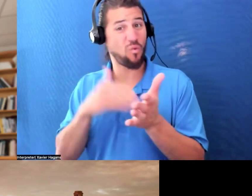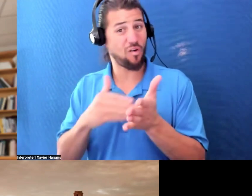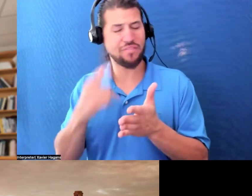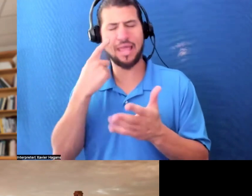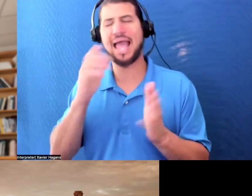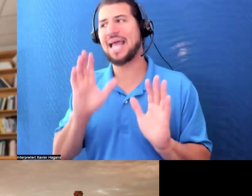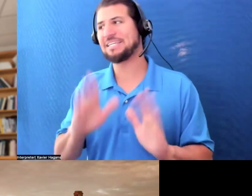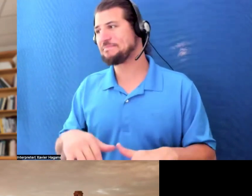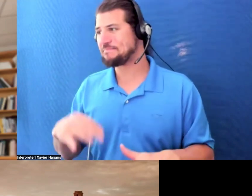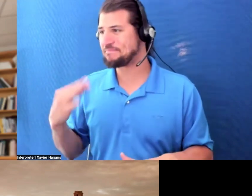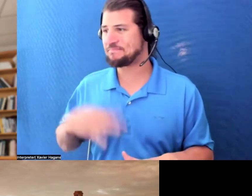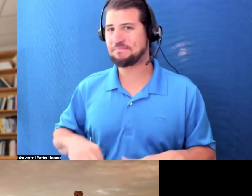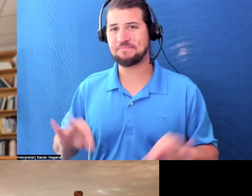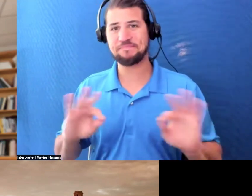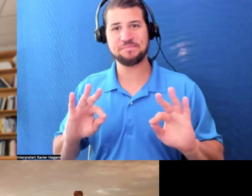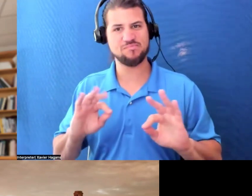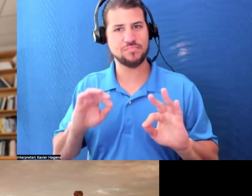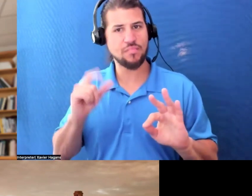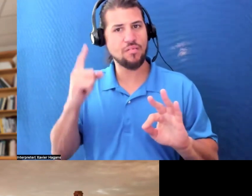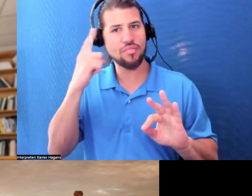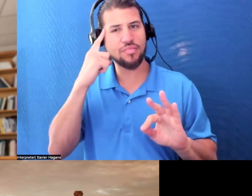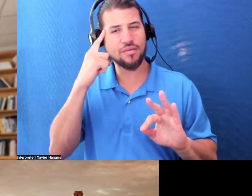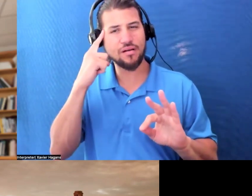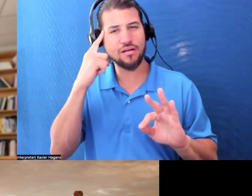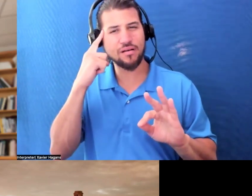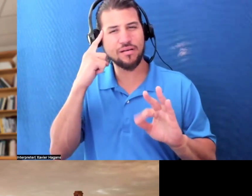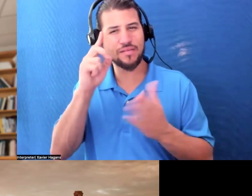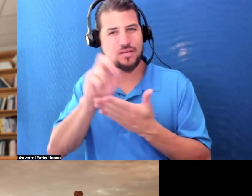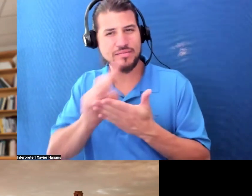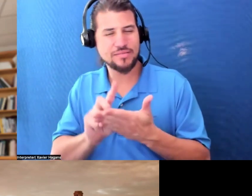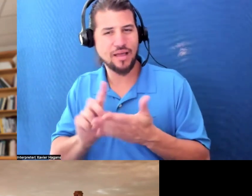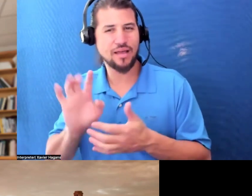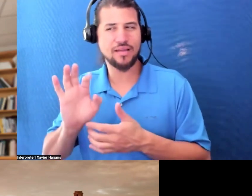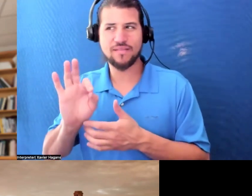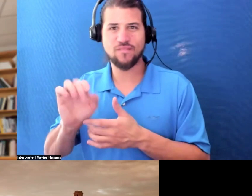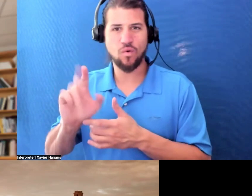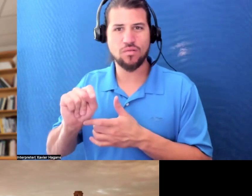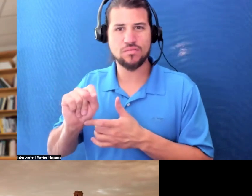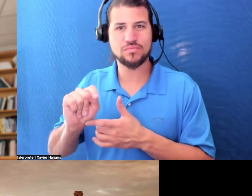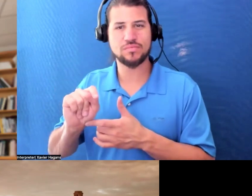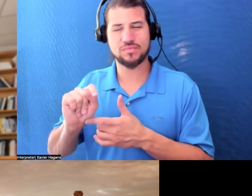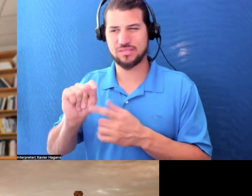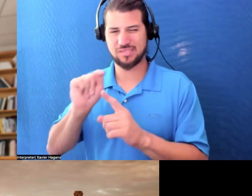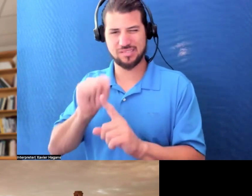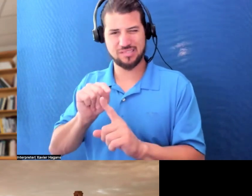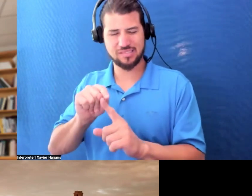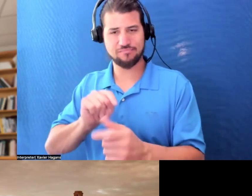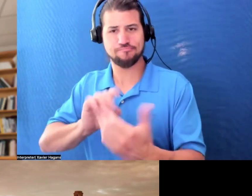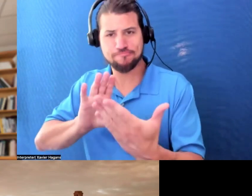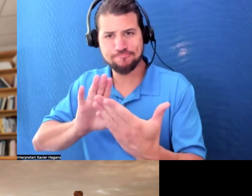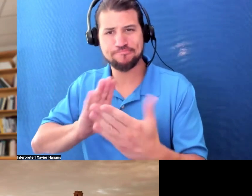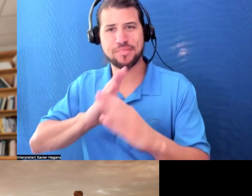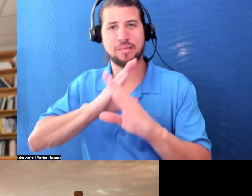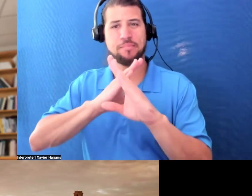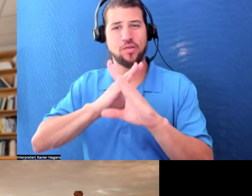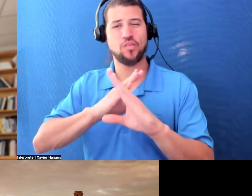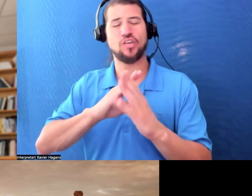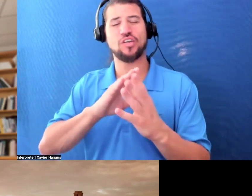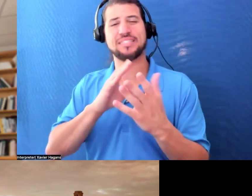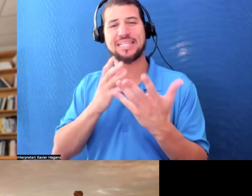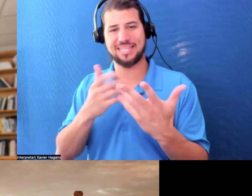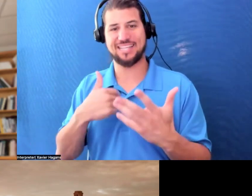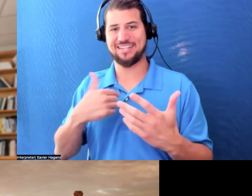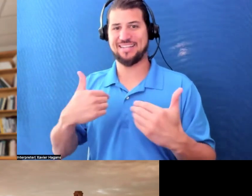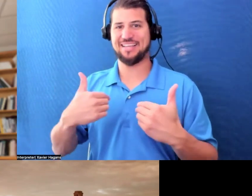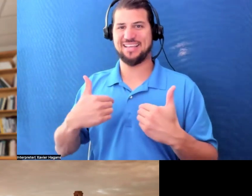don't consider some of the design faults that serve as these barriers, which I've worked at. So